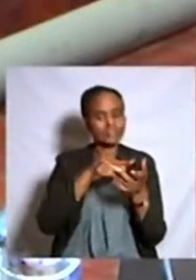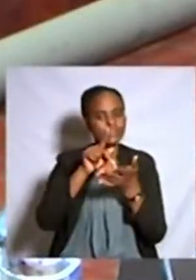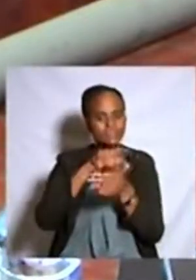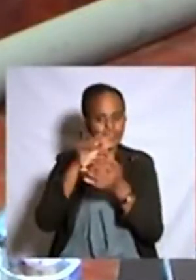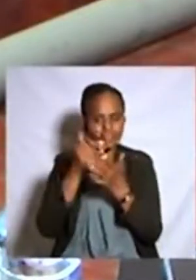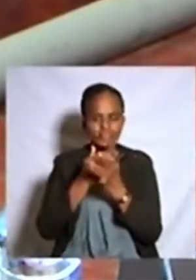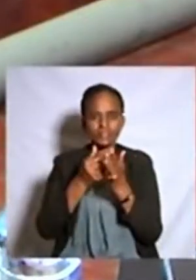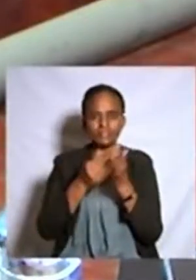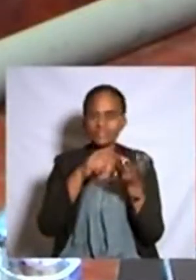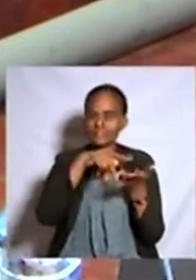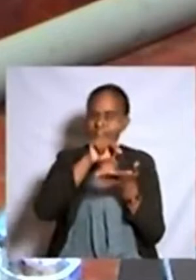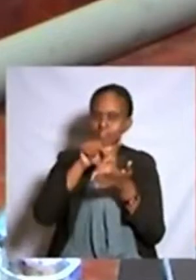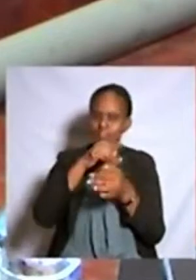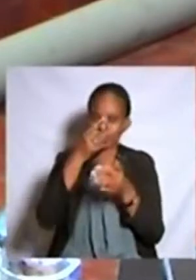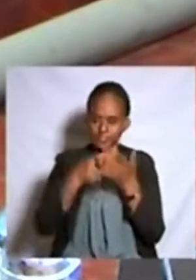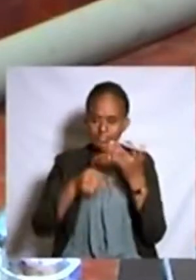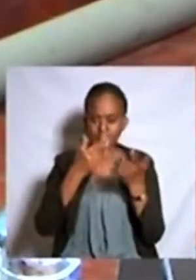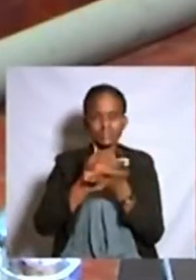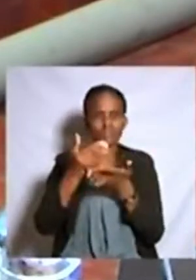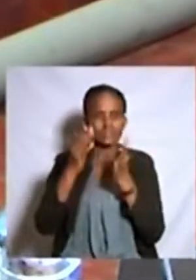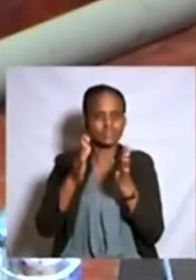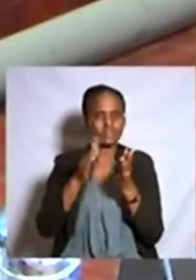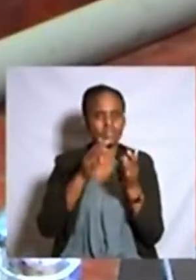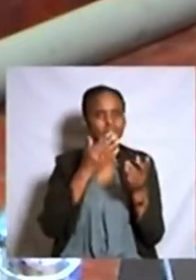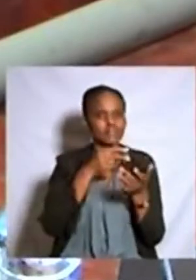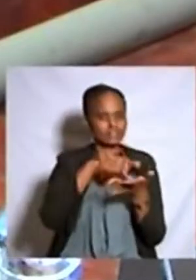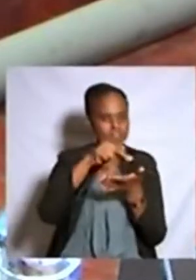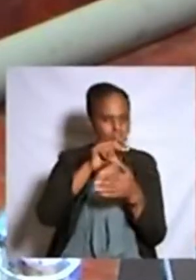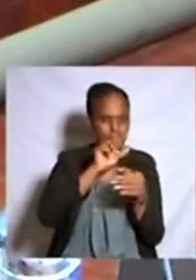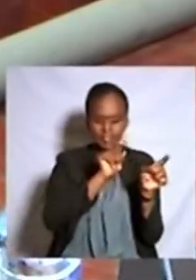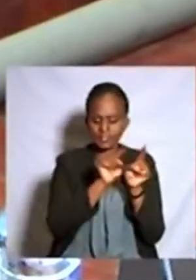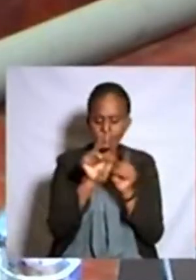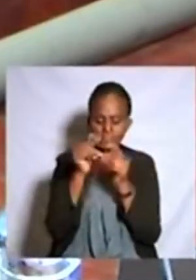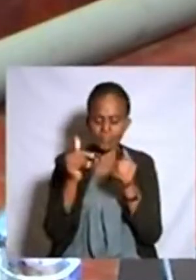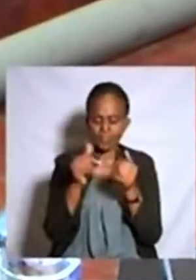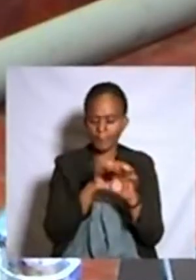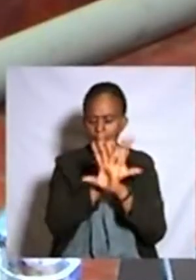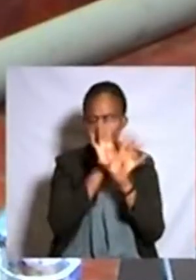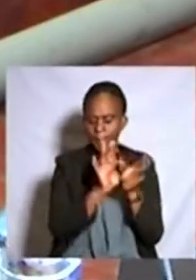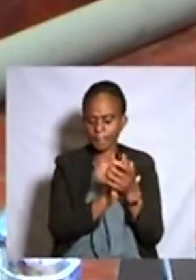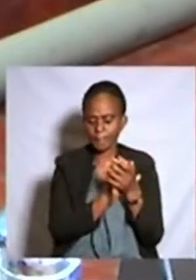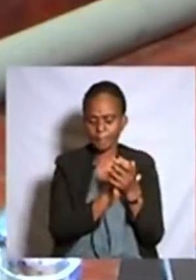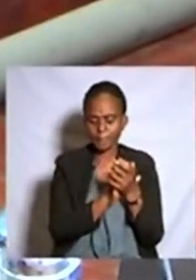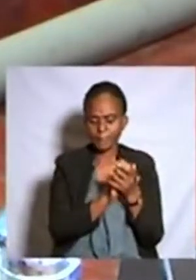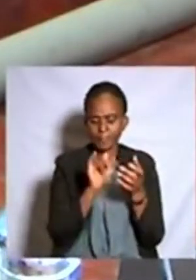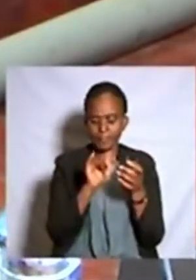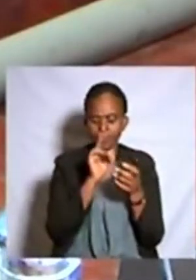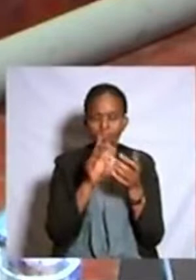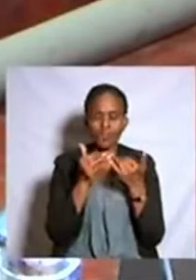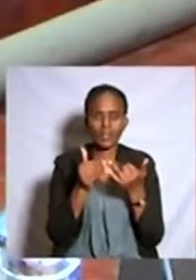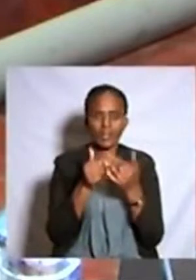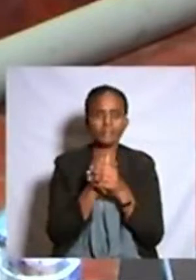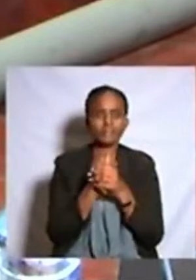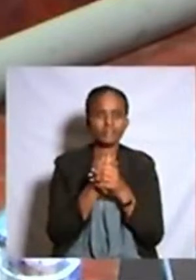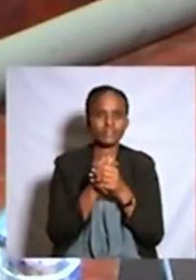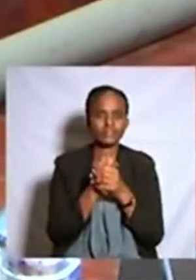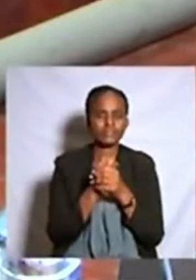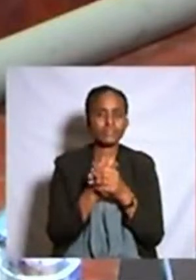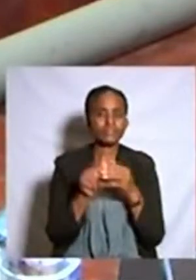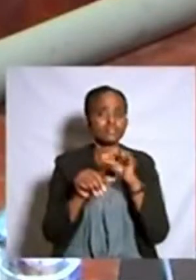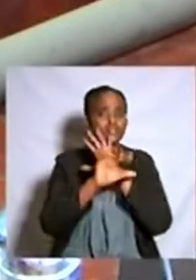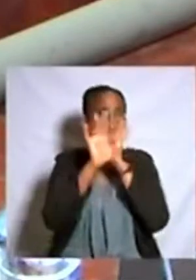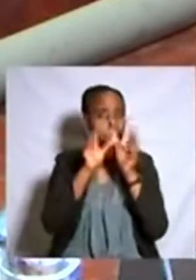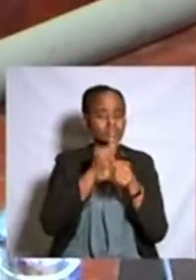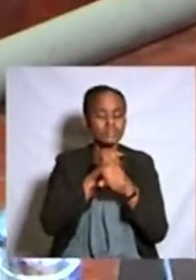principal, the payments that the customers had signed to pay are also correct. So actually the system did the correct thing in ensuring that